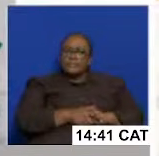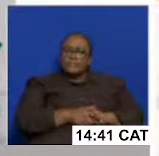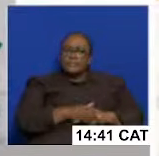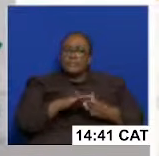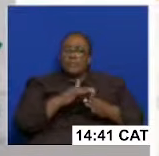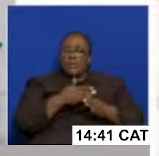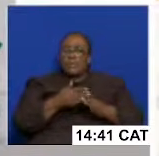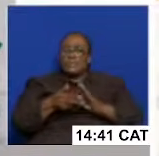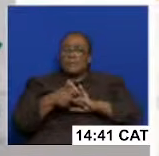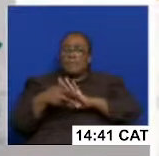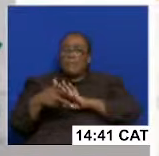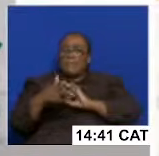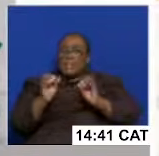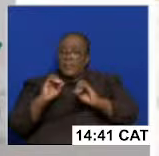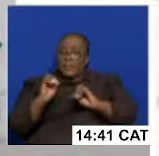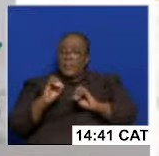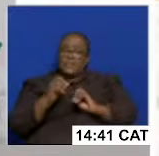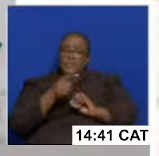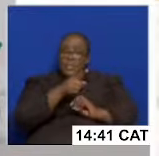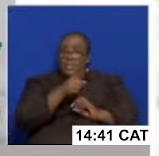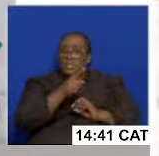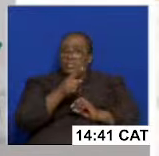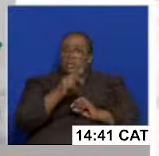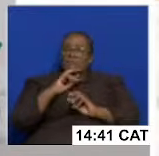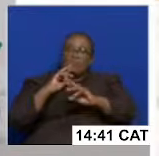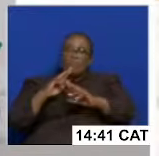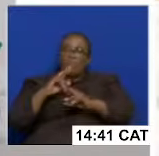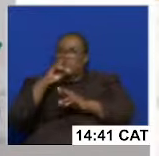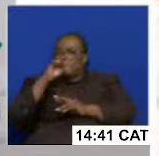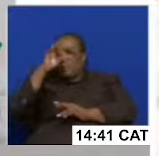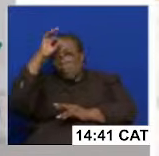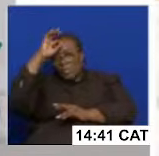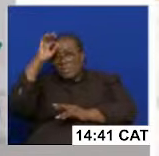it? What do you mean when you say to her that's true?